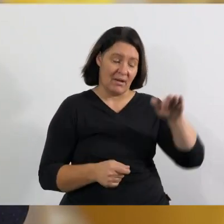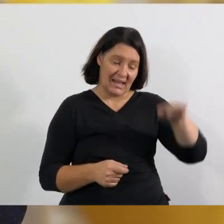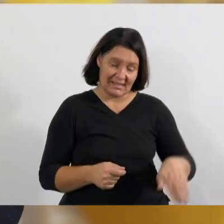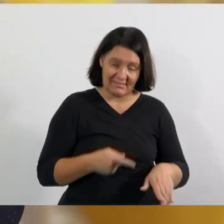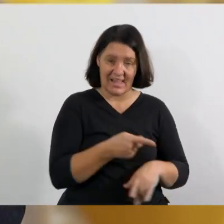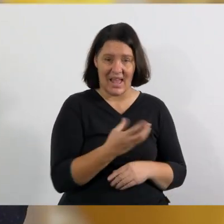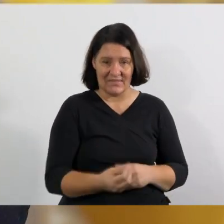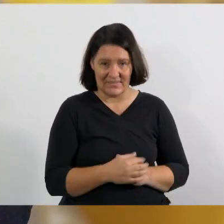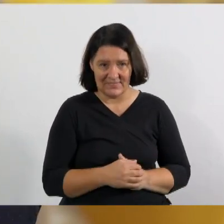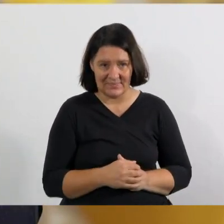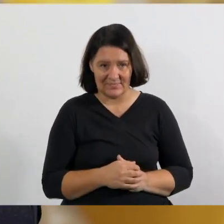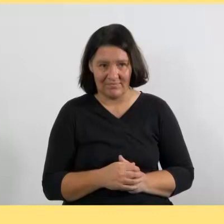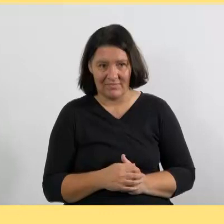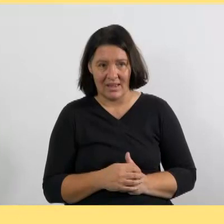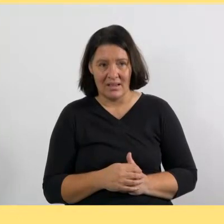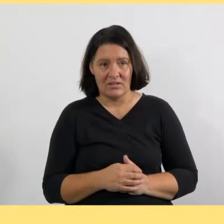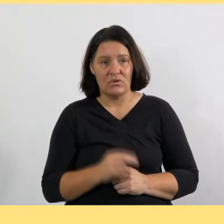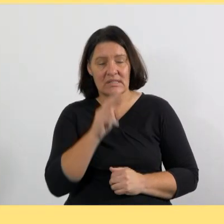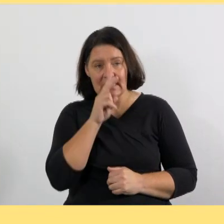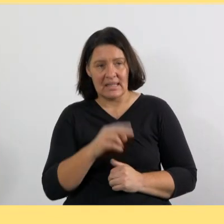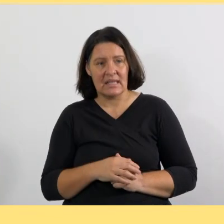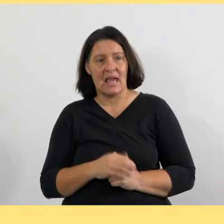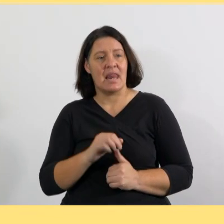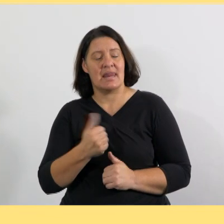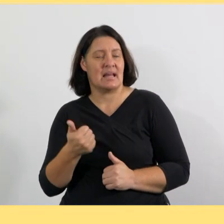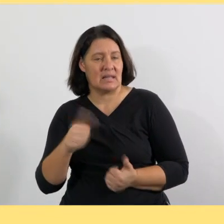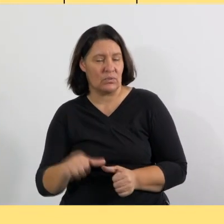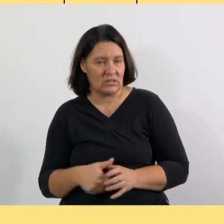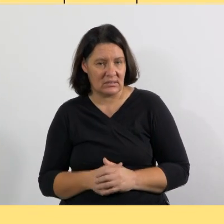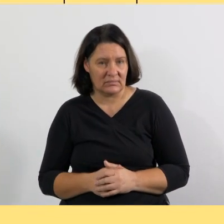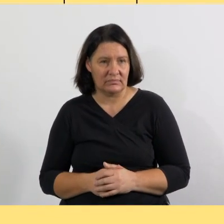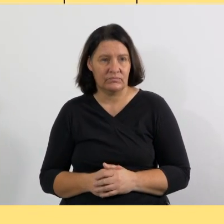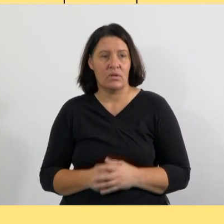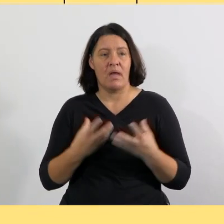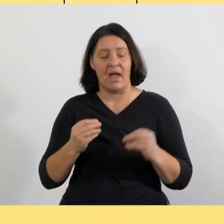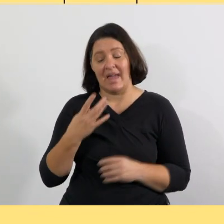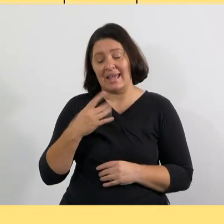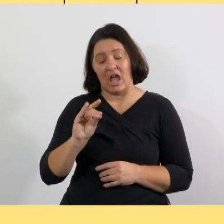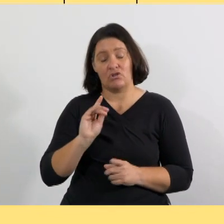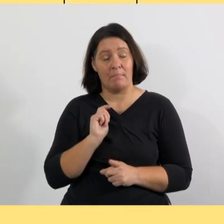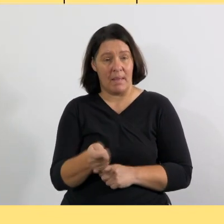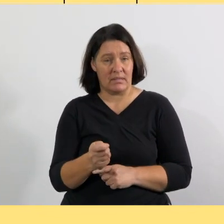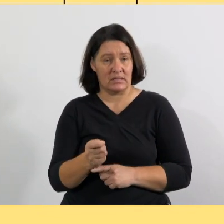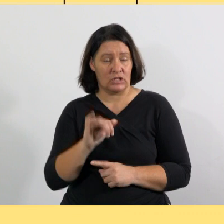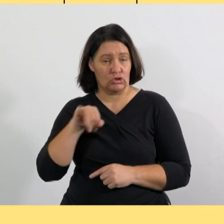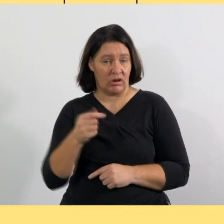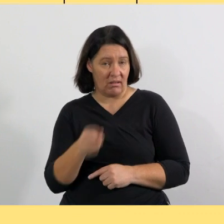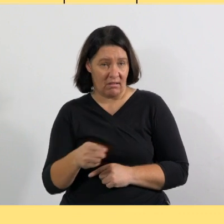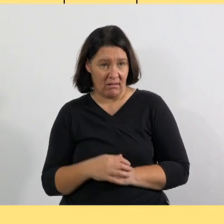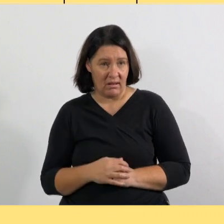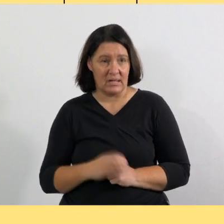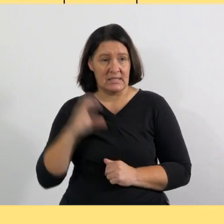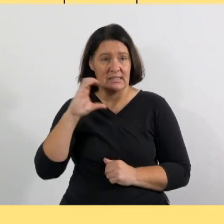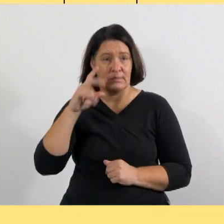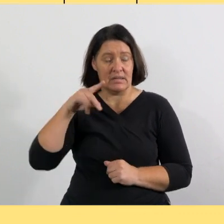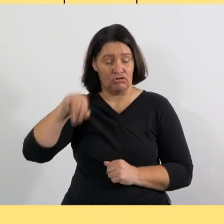creditors control account. Let us go ahead and see the next accounts. I have my cash payments journal.